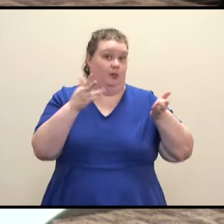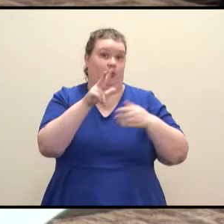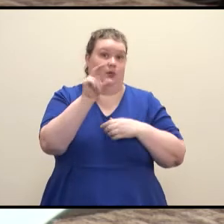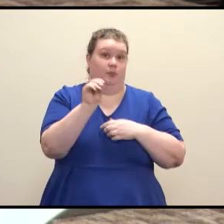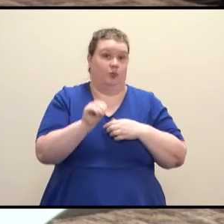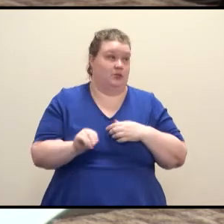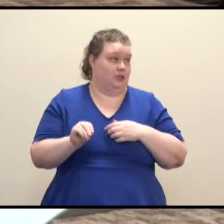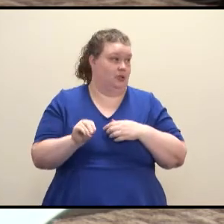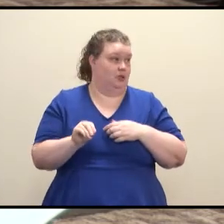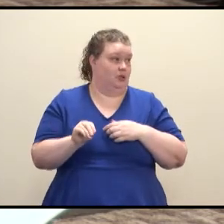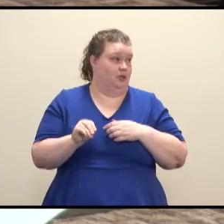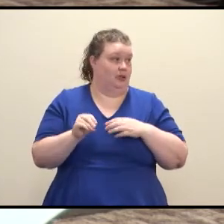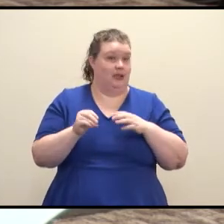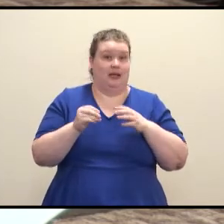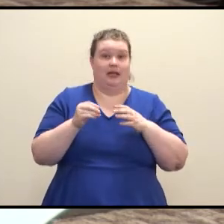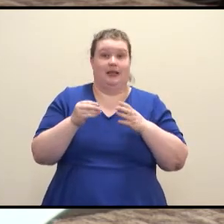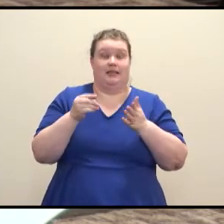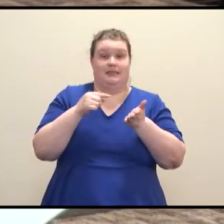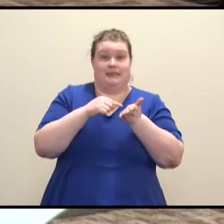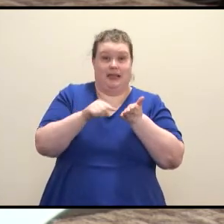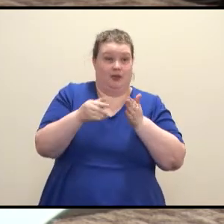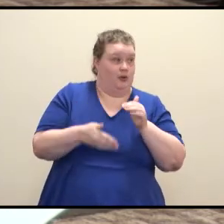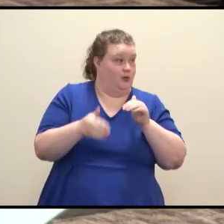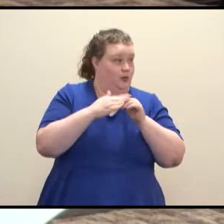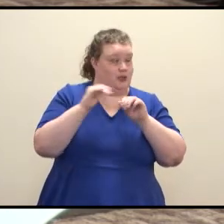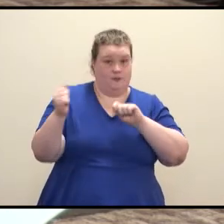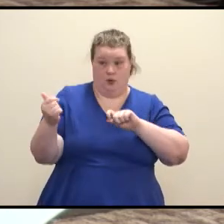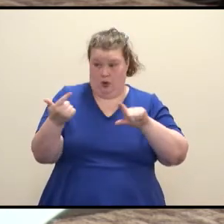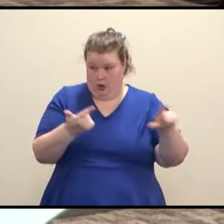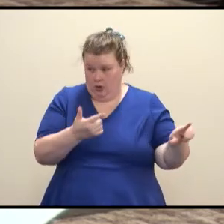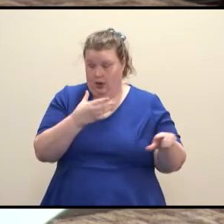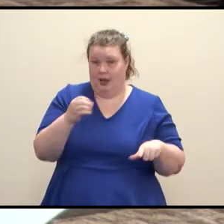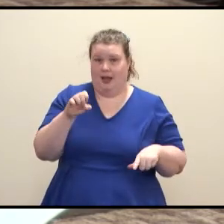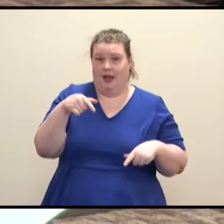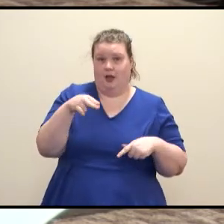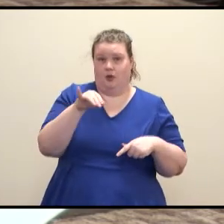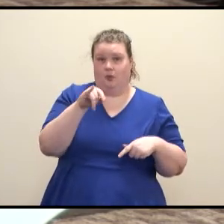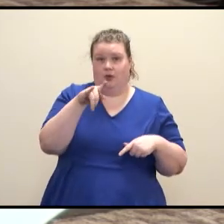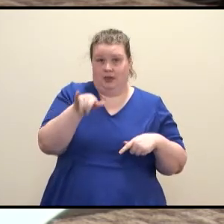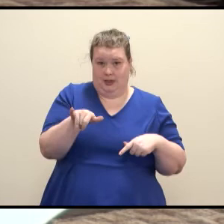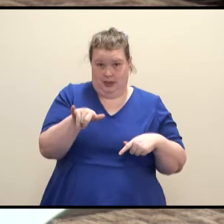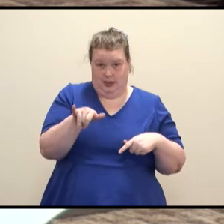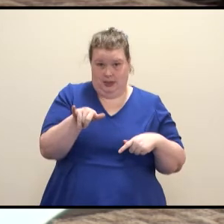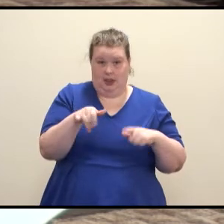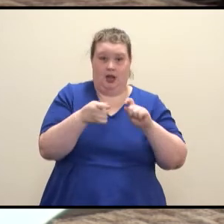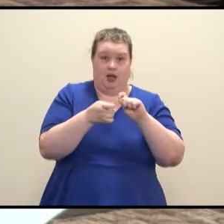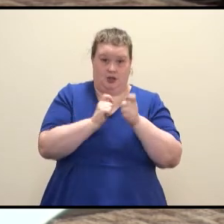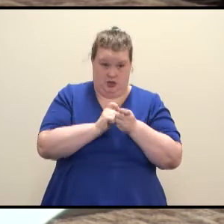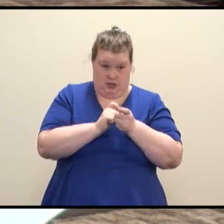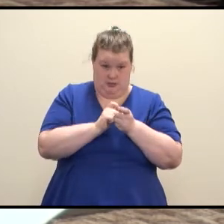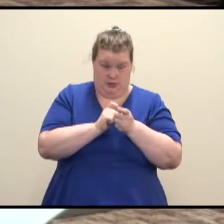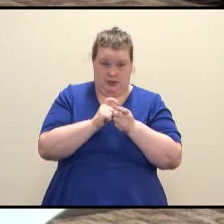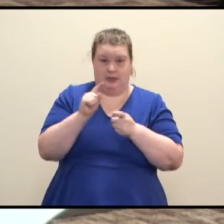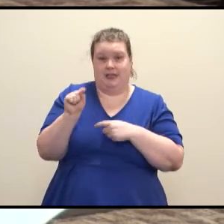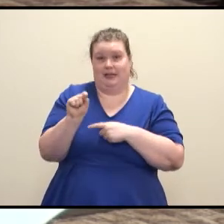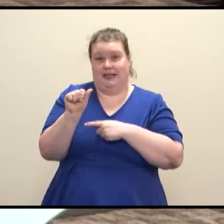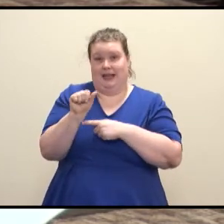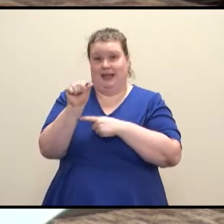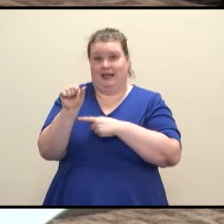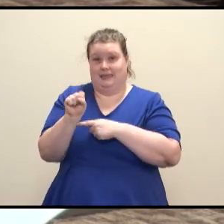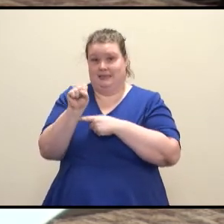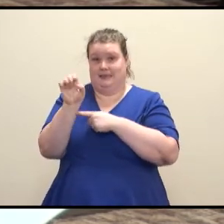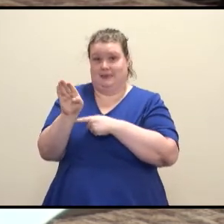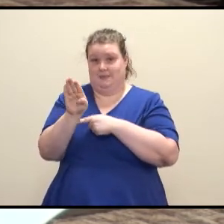increase at the midpoint for all employees, as well as the equity adjustments that are proposed by TASB as identified in the document.